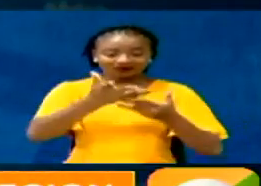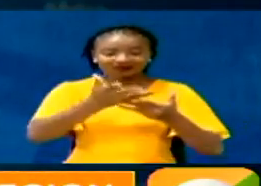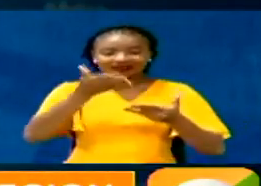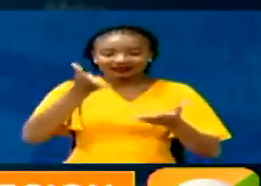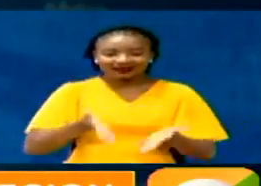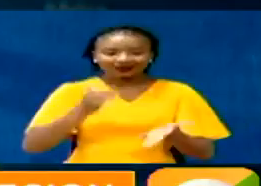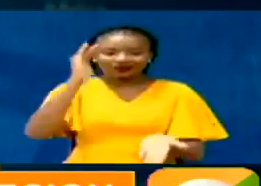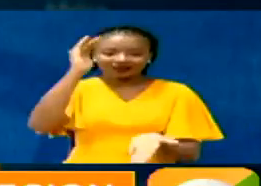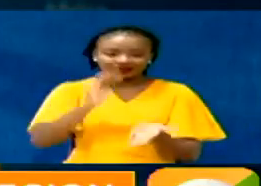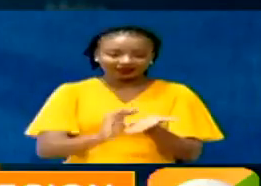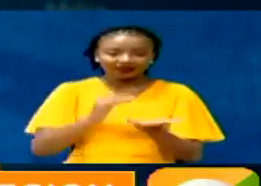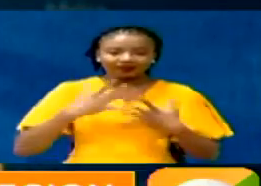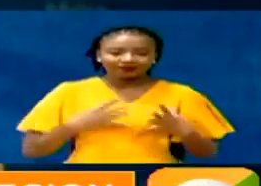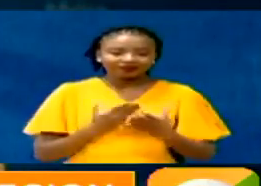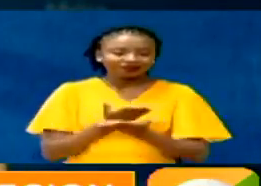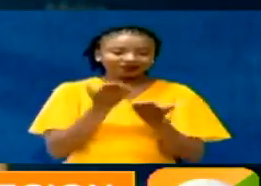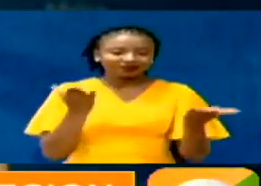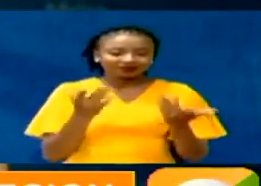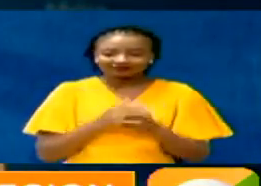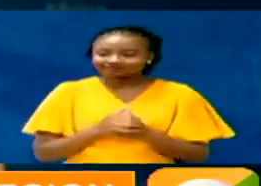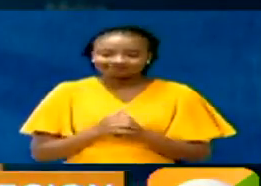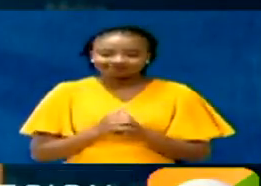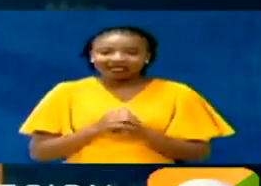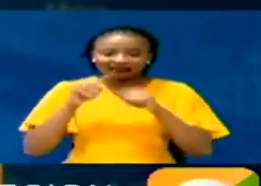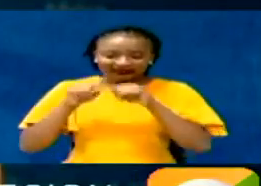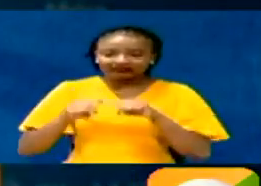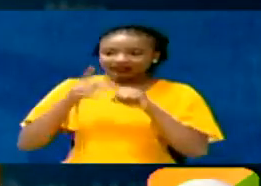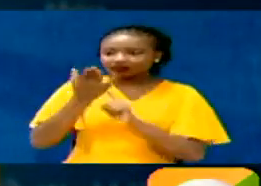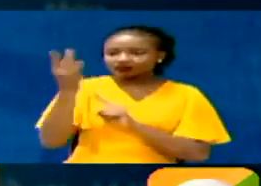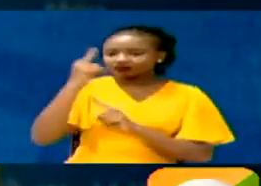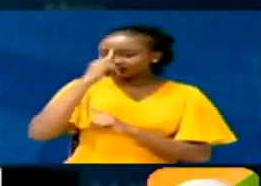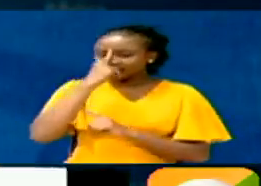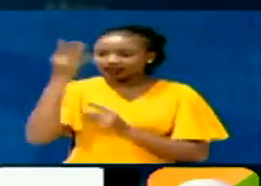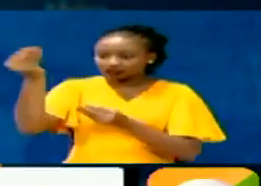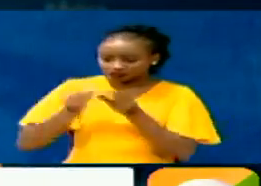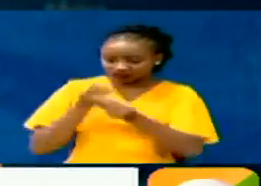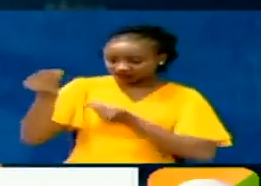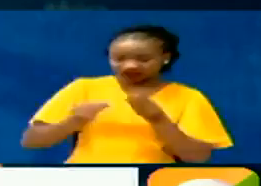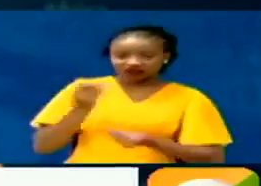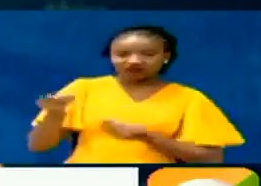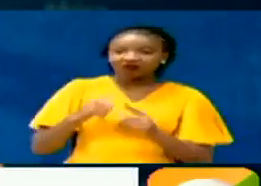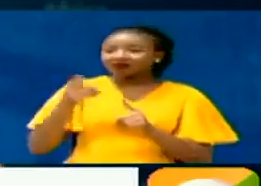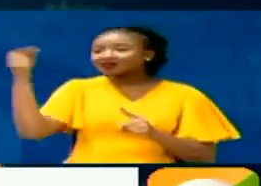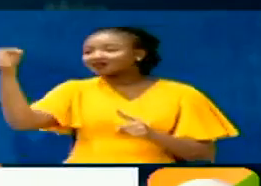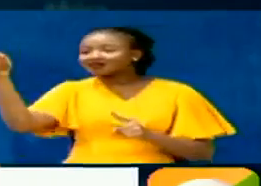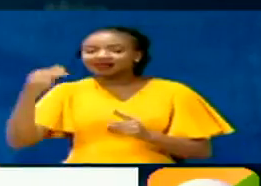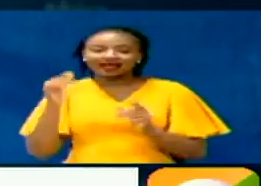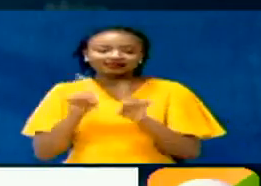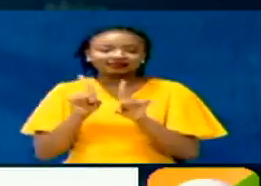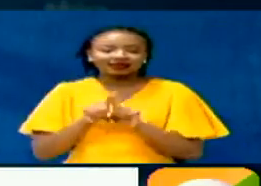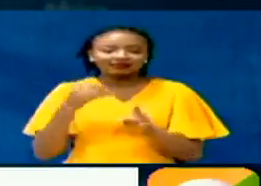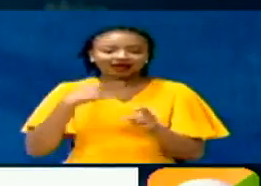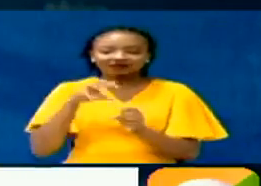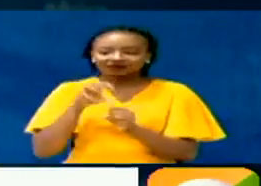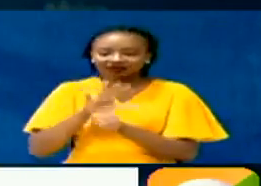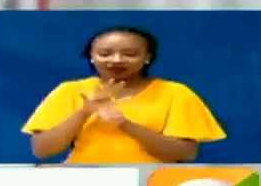this month, because of the reliance on India as one of the key manufacturers globally and the devastating surge of cases that that